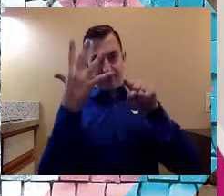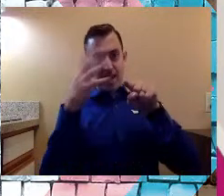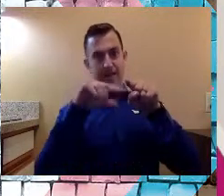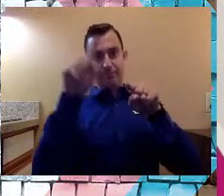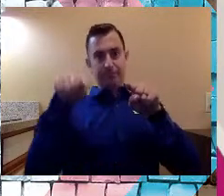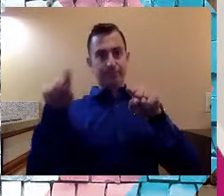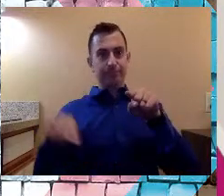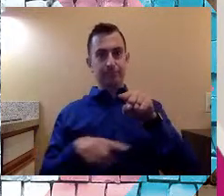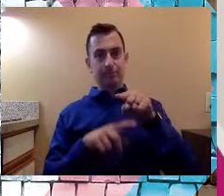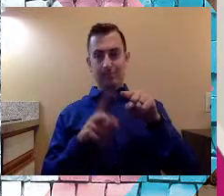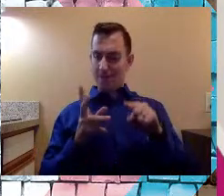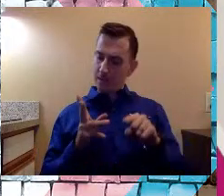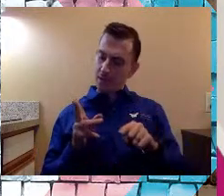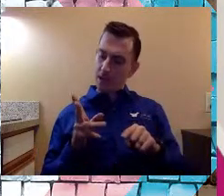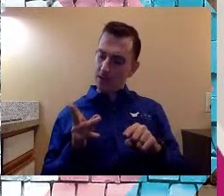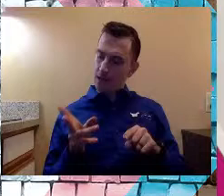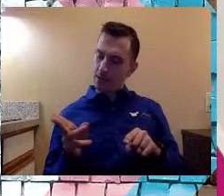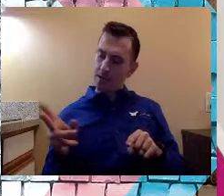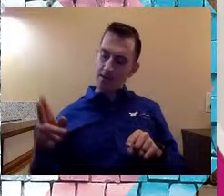and cut.